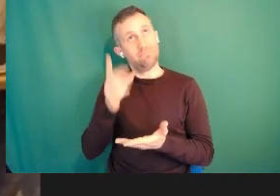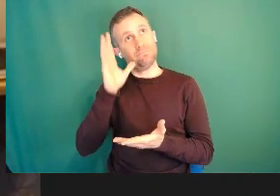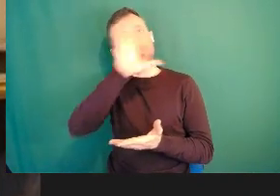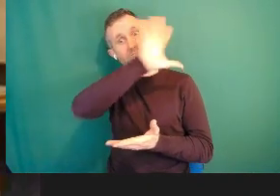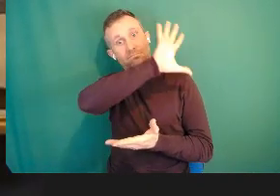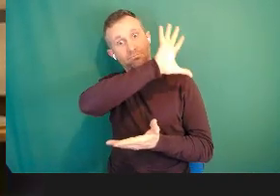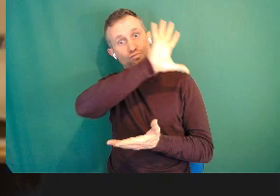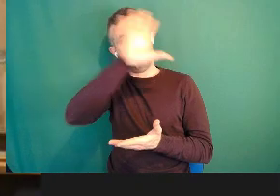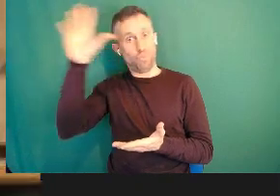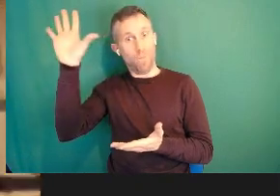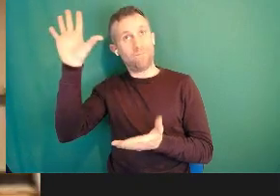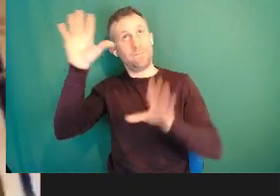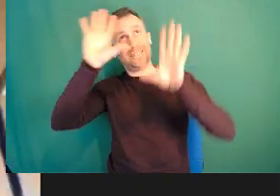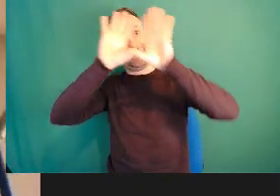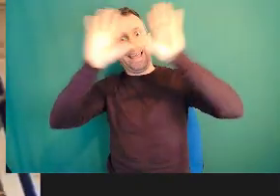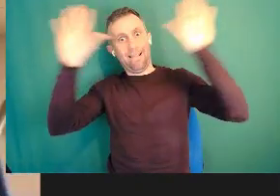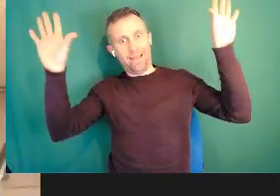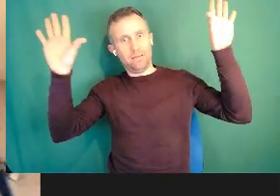later.